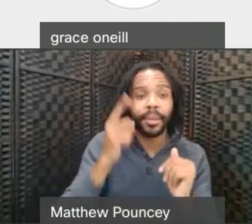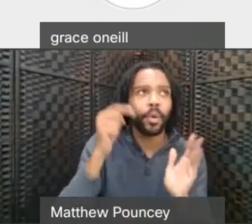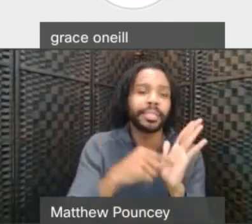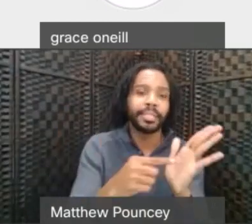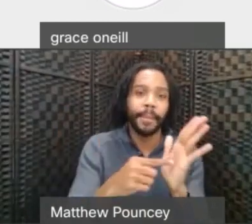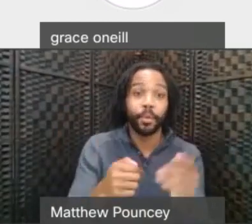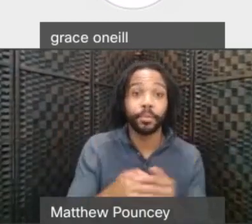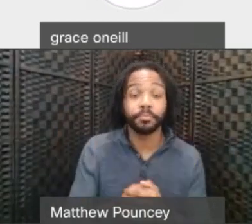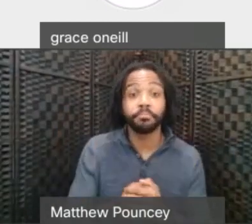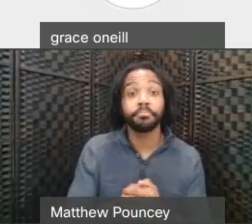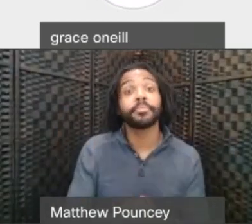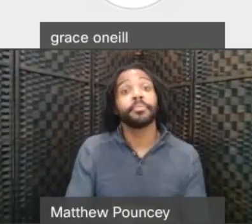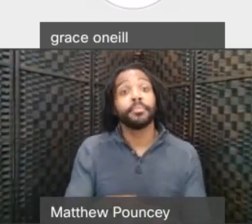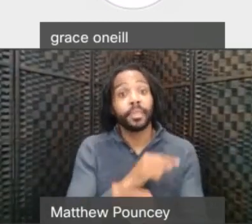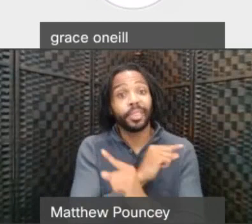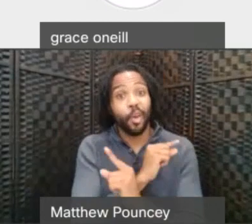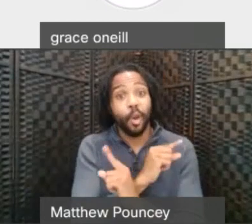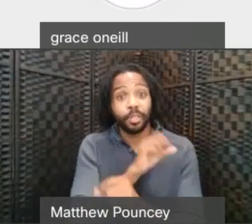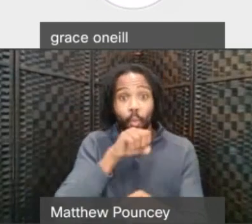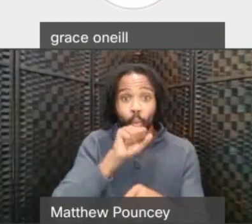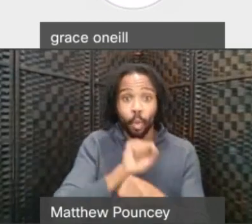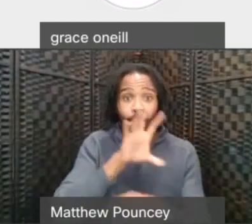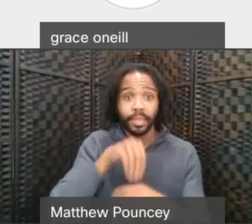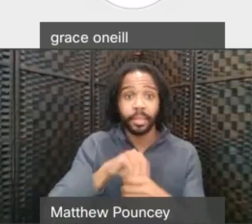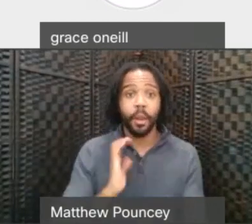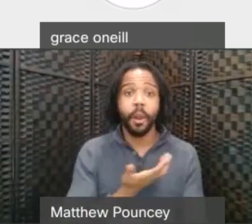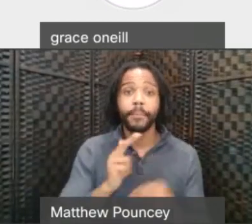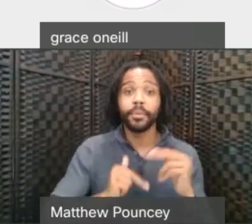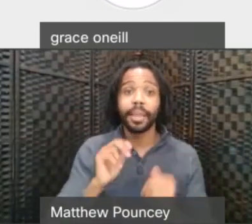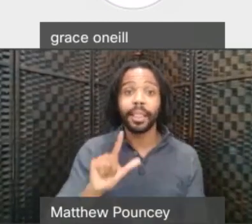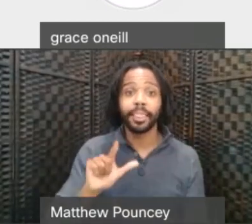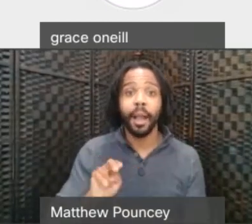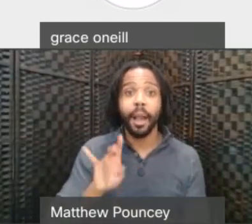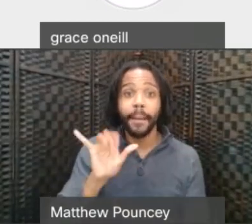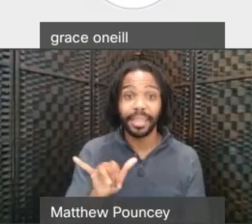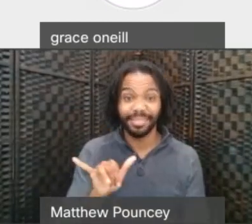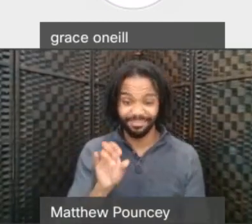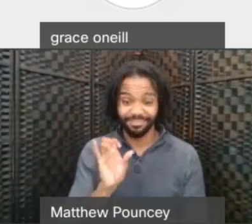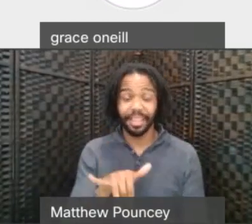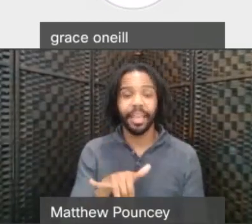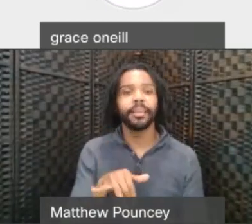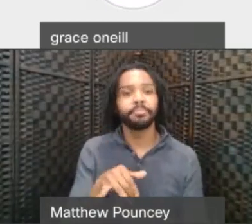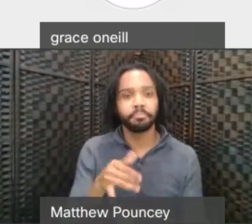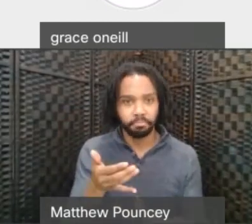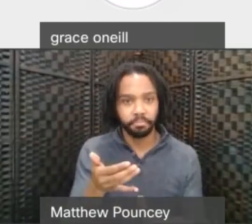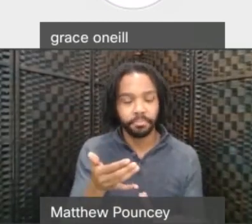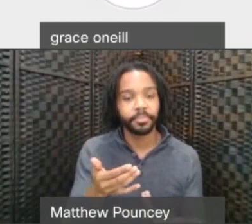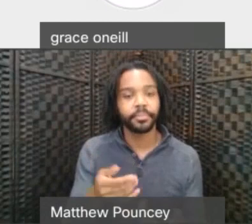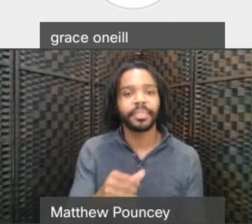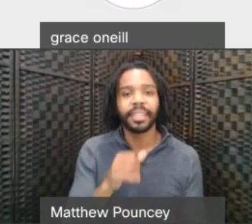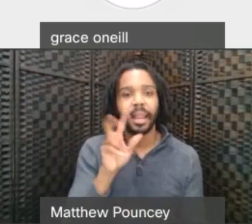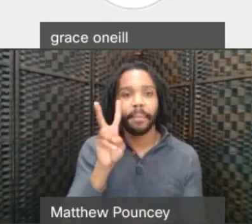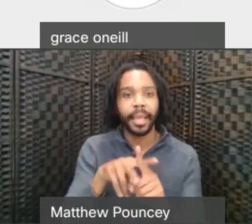guards that are in the lobby. It did not apply broadly to everyone who has a human care agreement with our